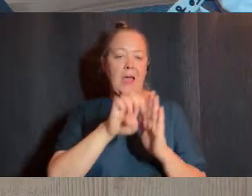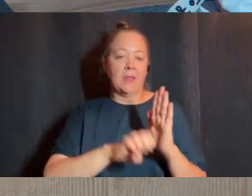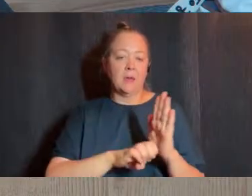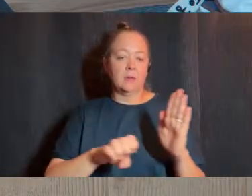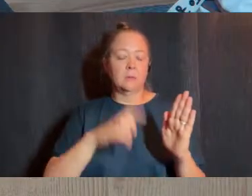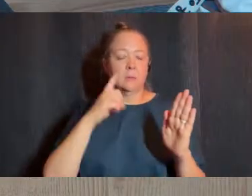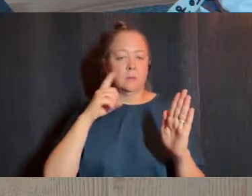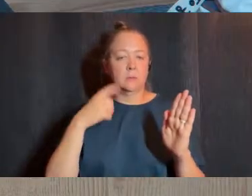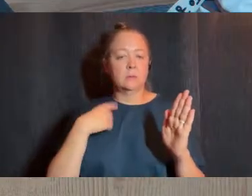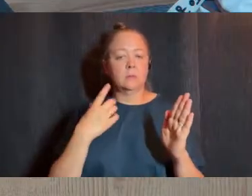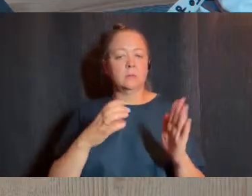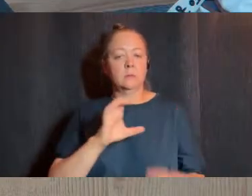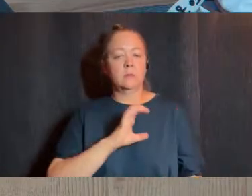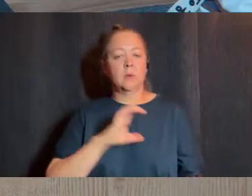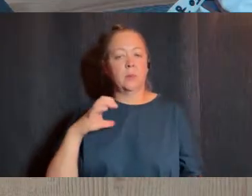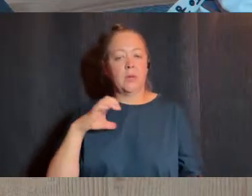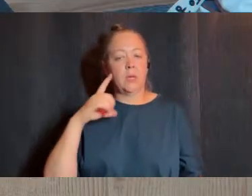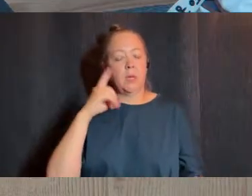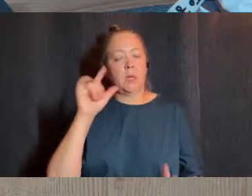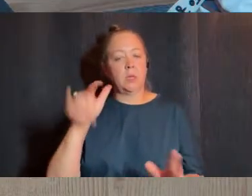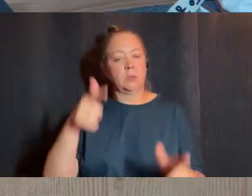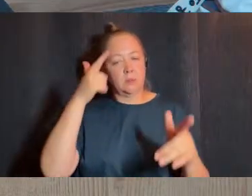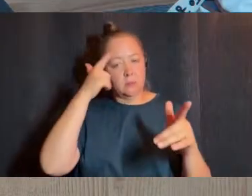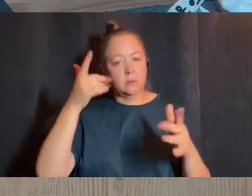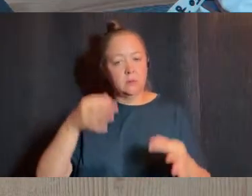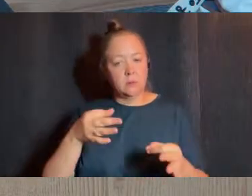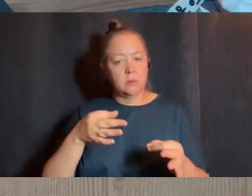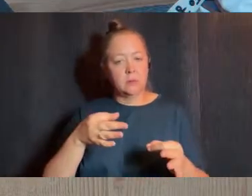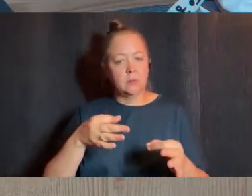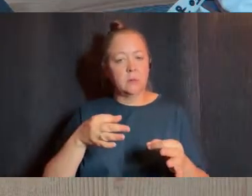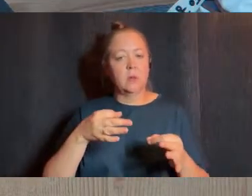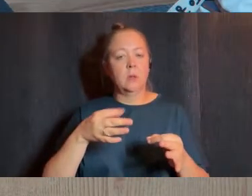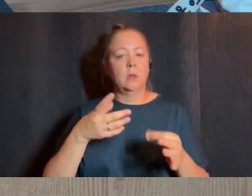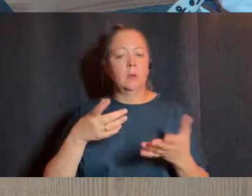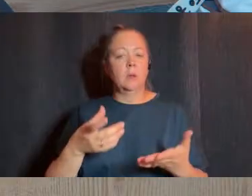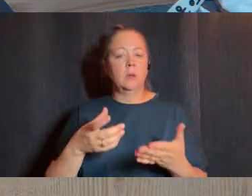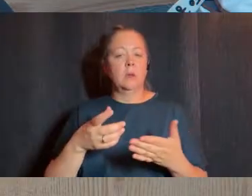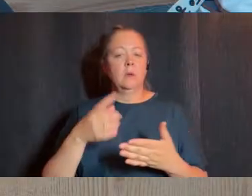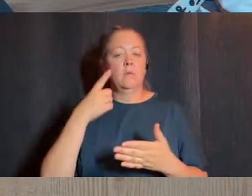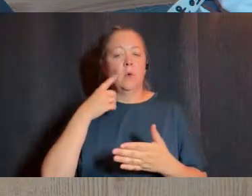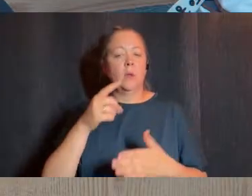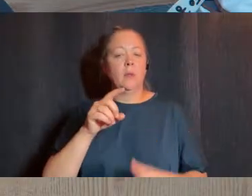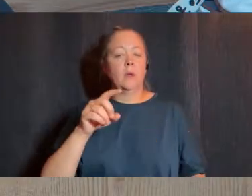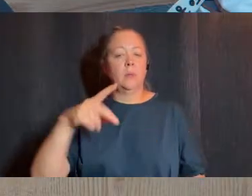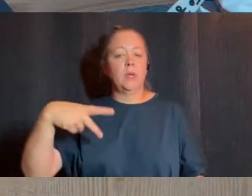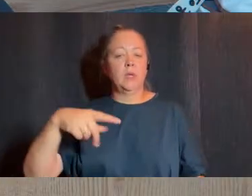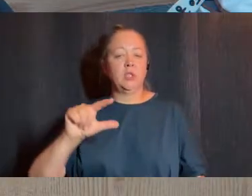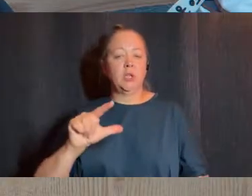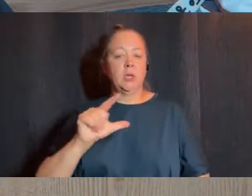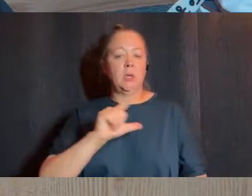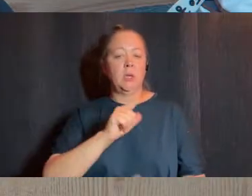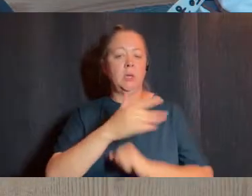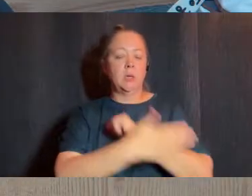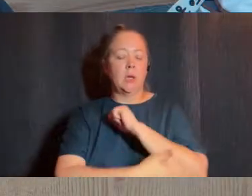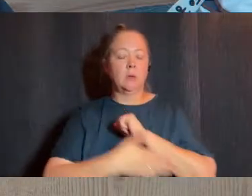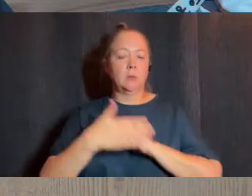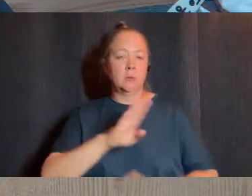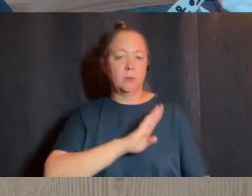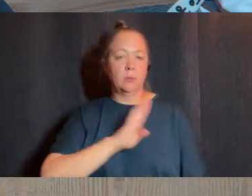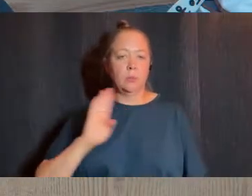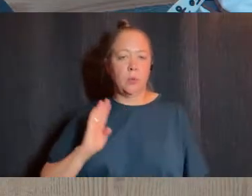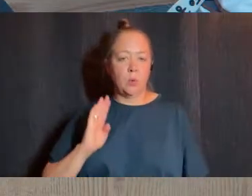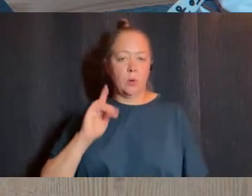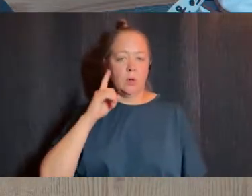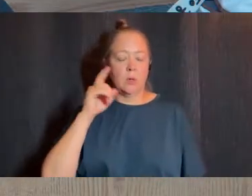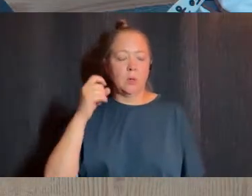Commission, and where the county matters are concerned, to the Prince George's County Board of Ethics, not to speculation or public comment offered as if it were